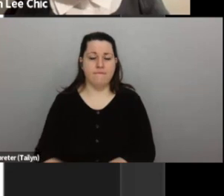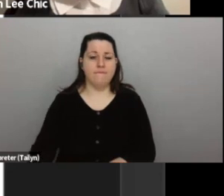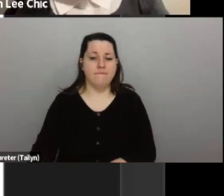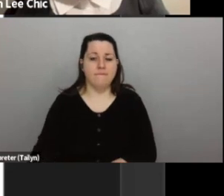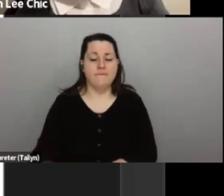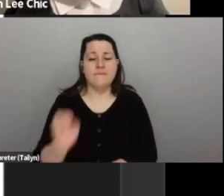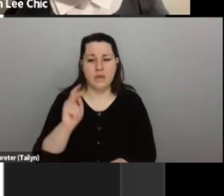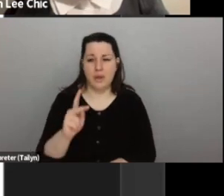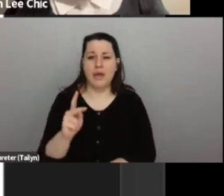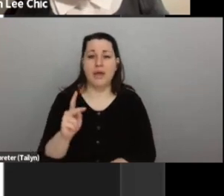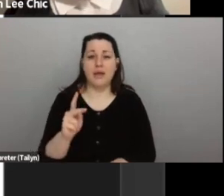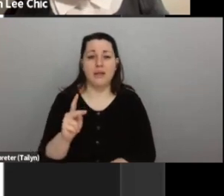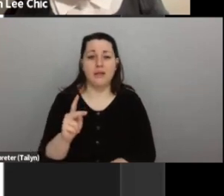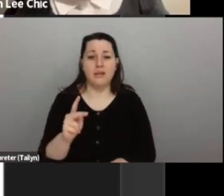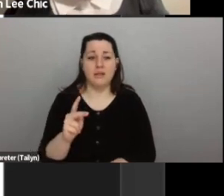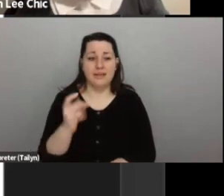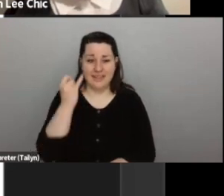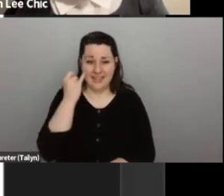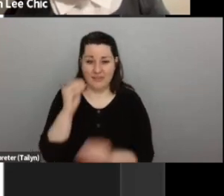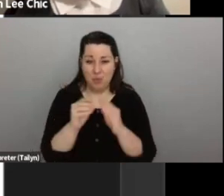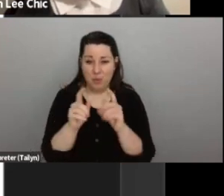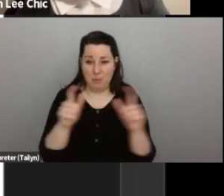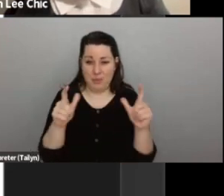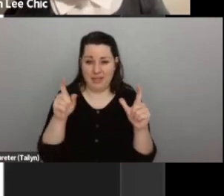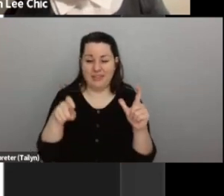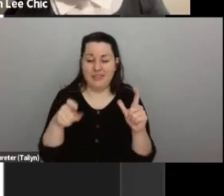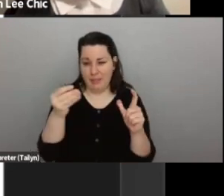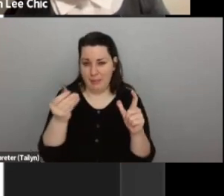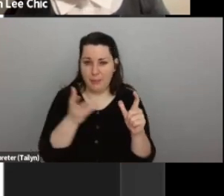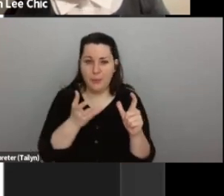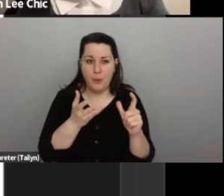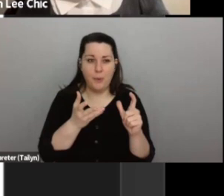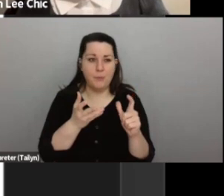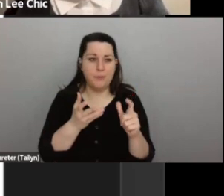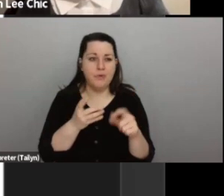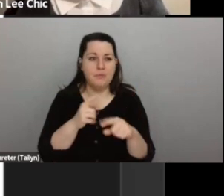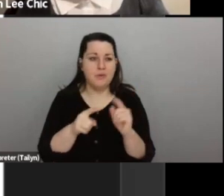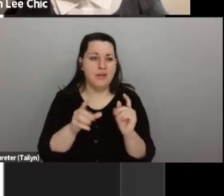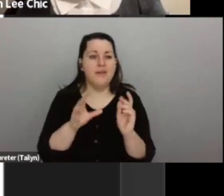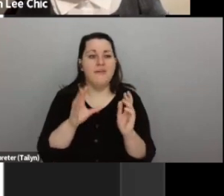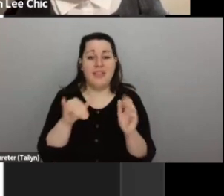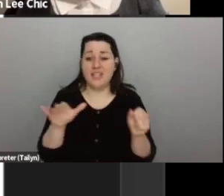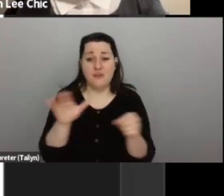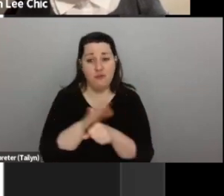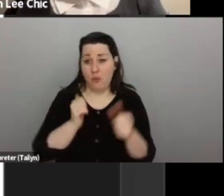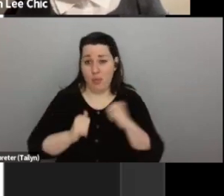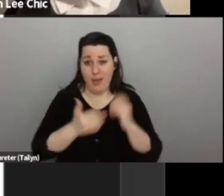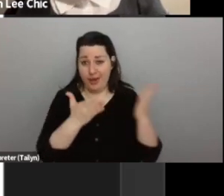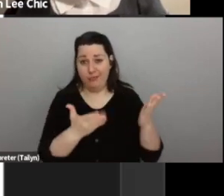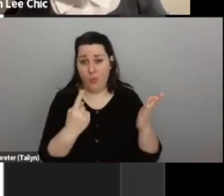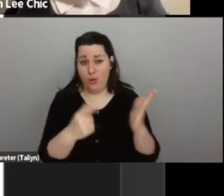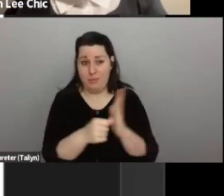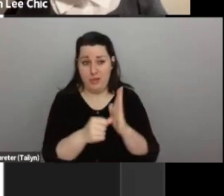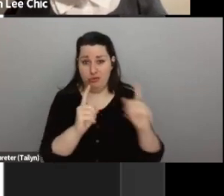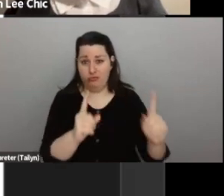All right, so if you also need me to make this bigger, let me know, but this is the entire play.